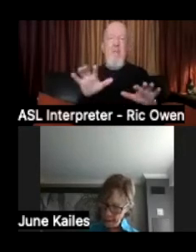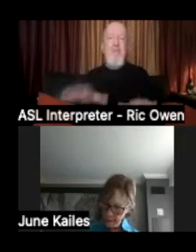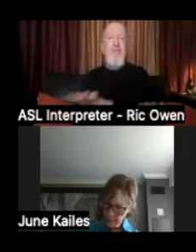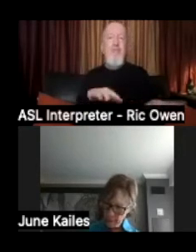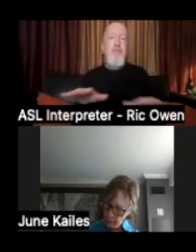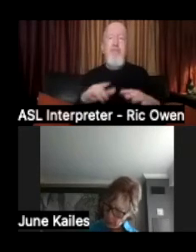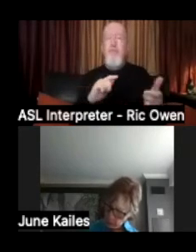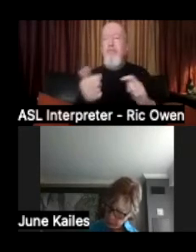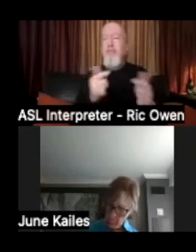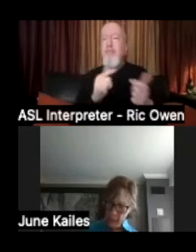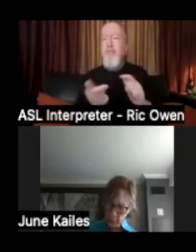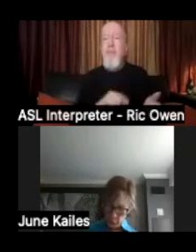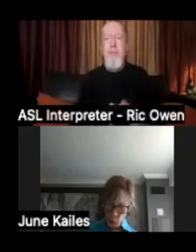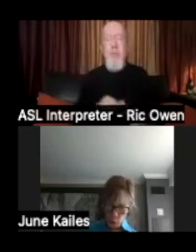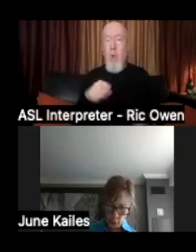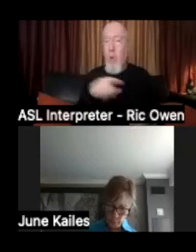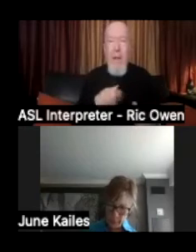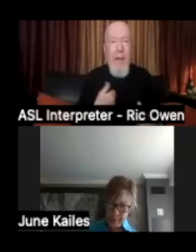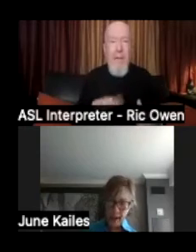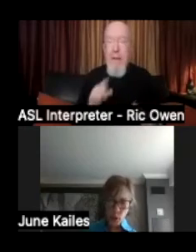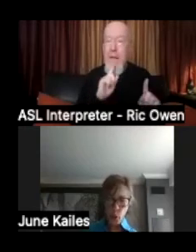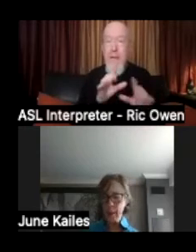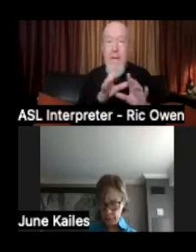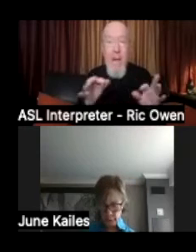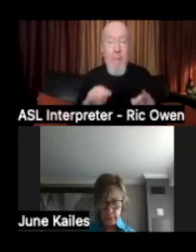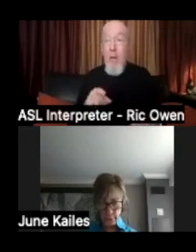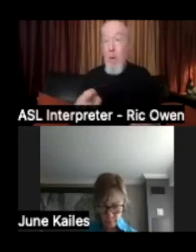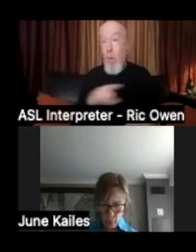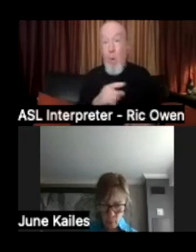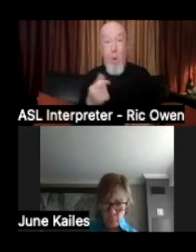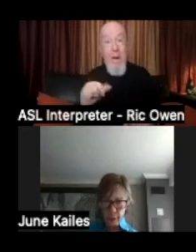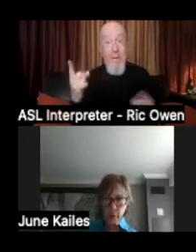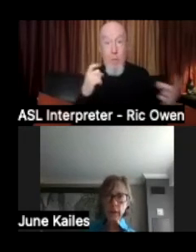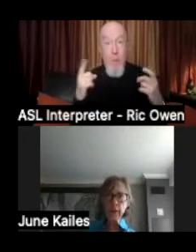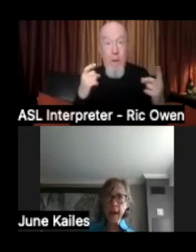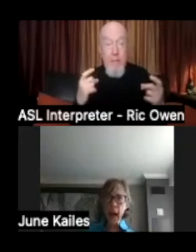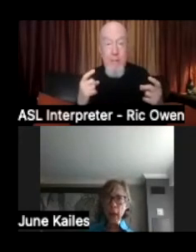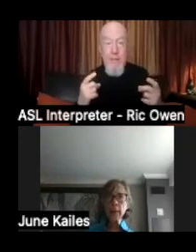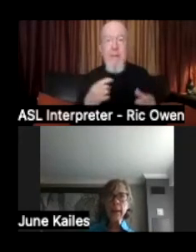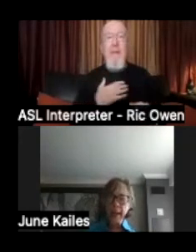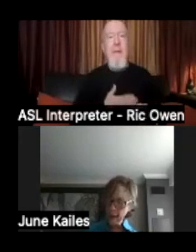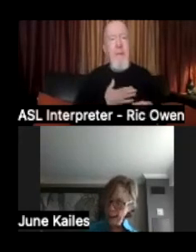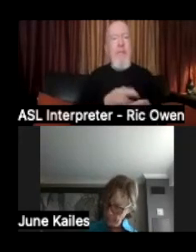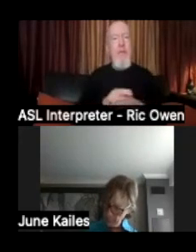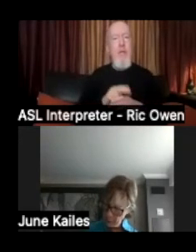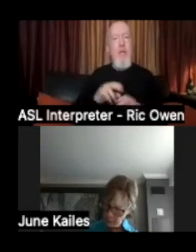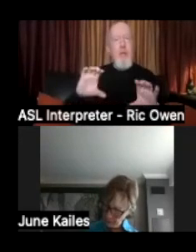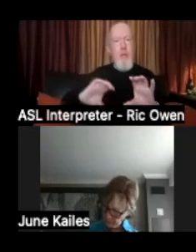you have comments or better yet, questions. Put them in chat